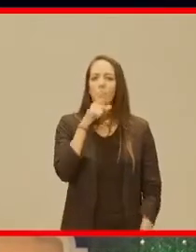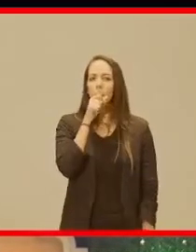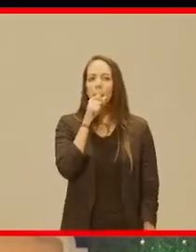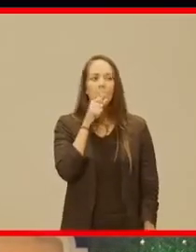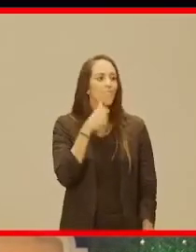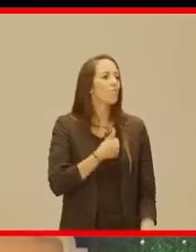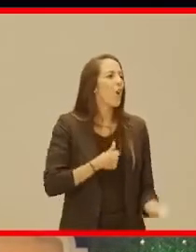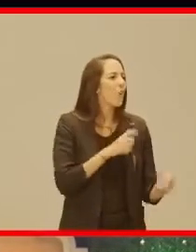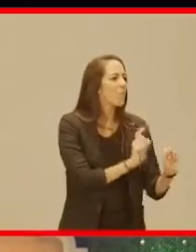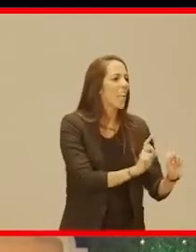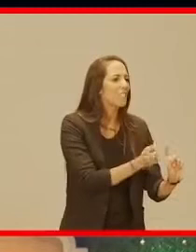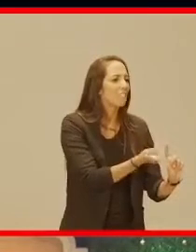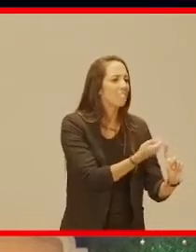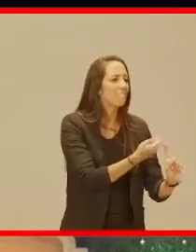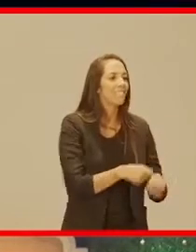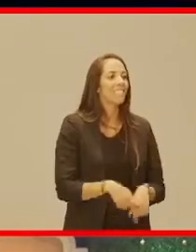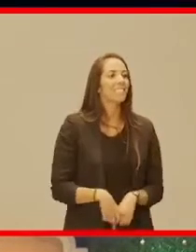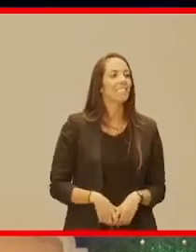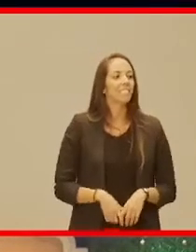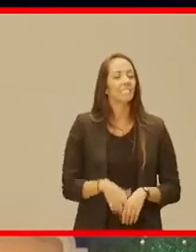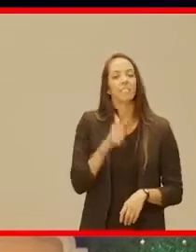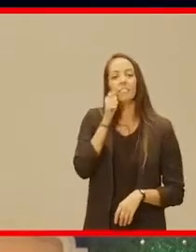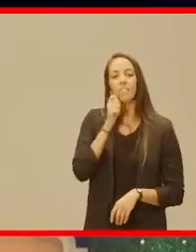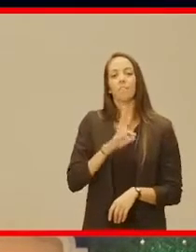Sorry. So,